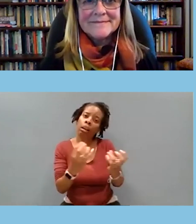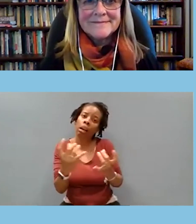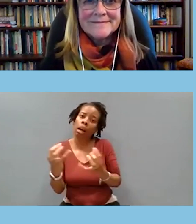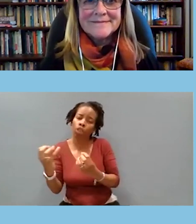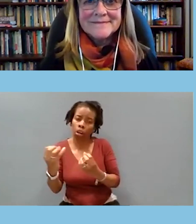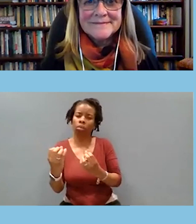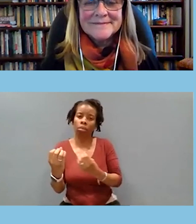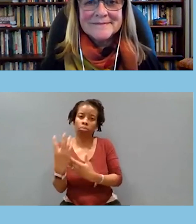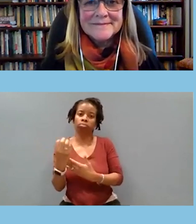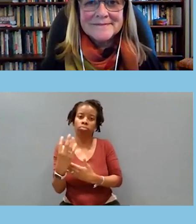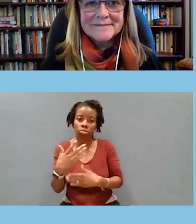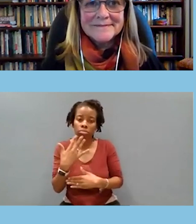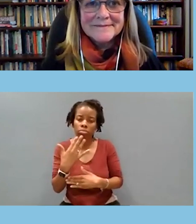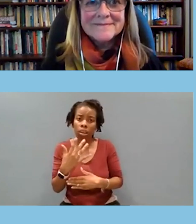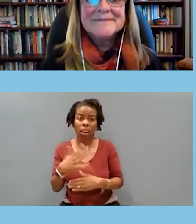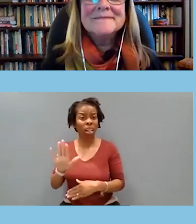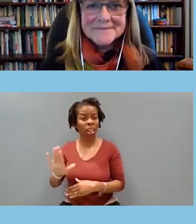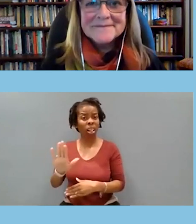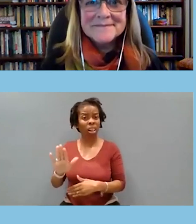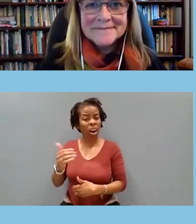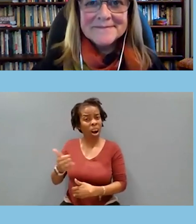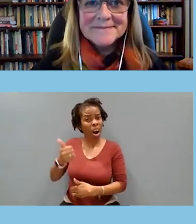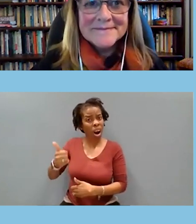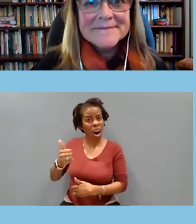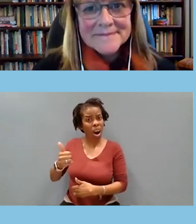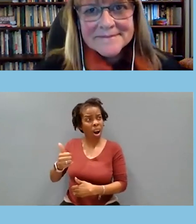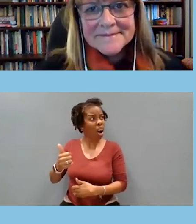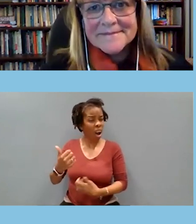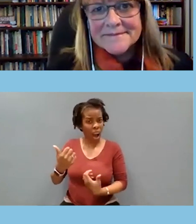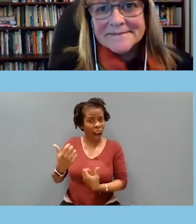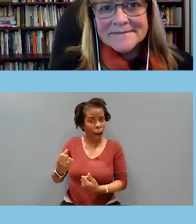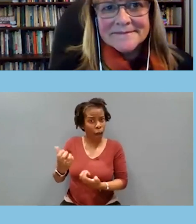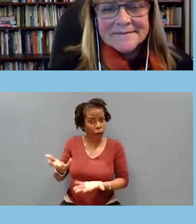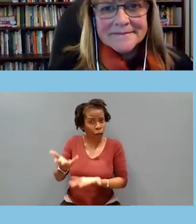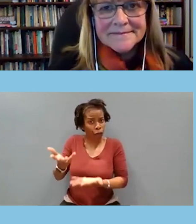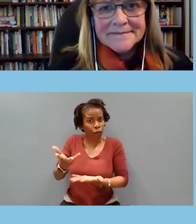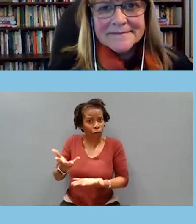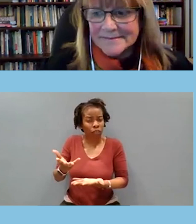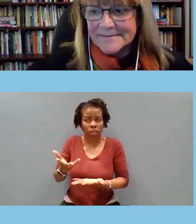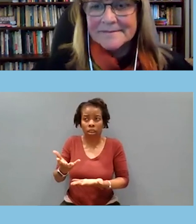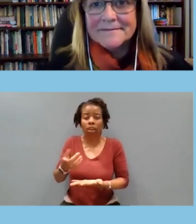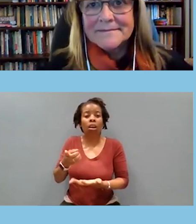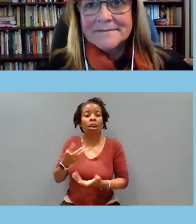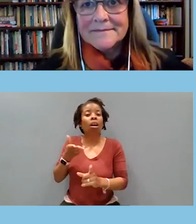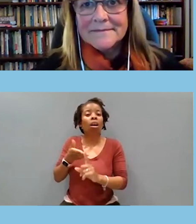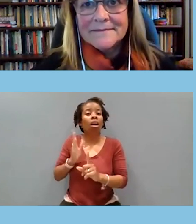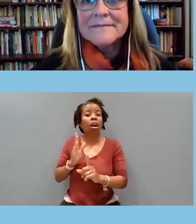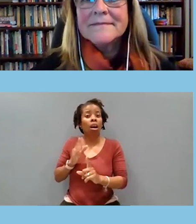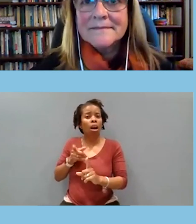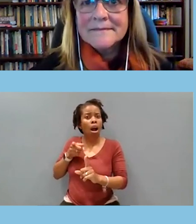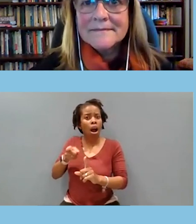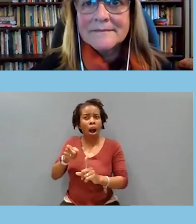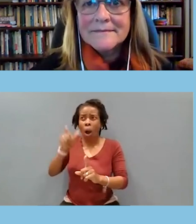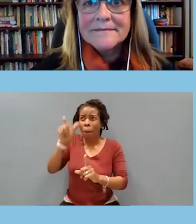of celebrate those mistakes and stick with those mistakes as a way of recognizing its labor, it's